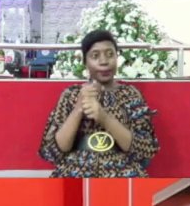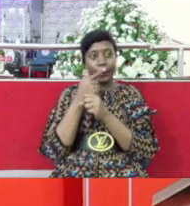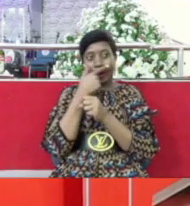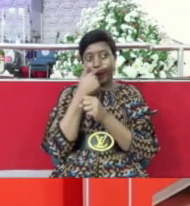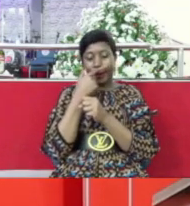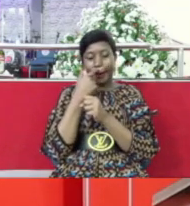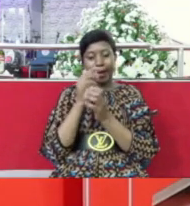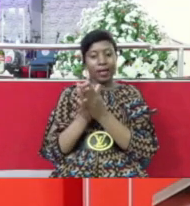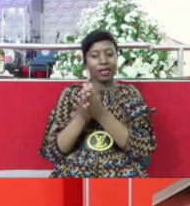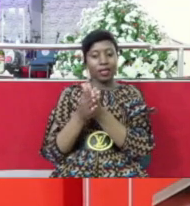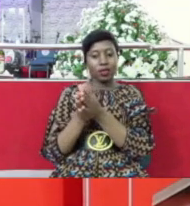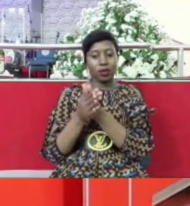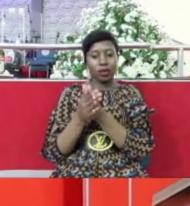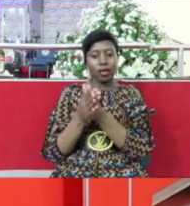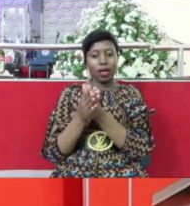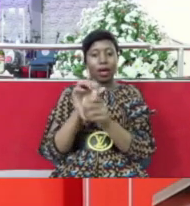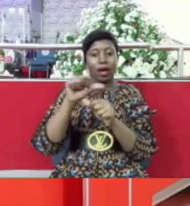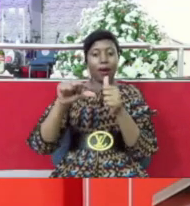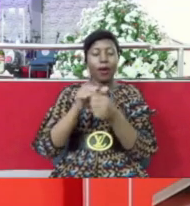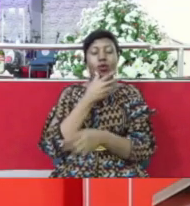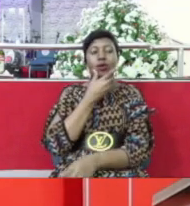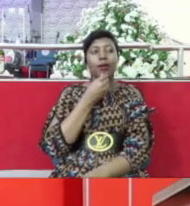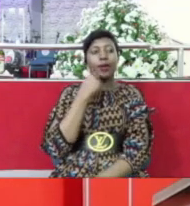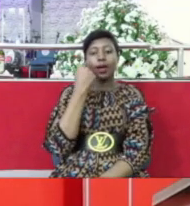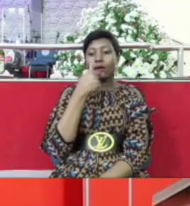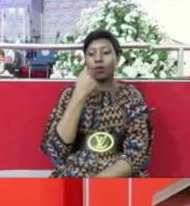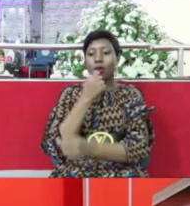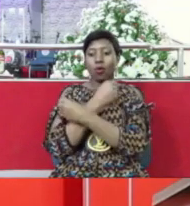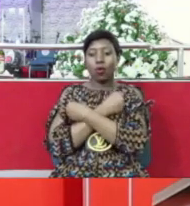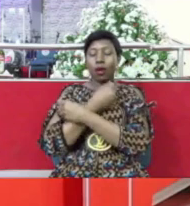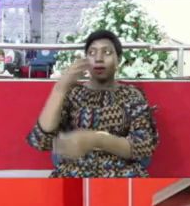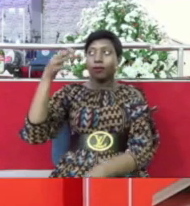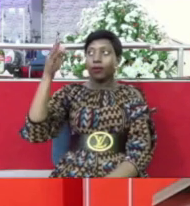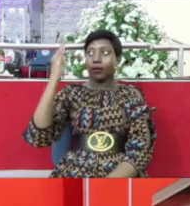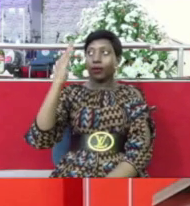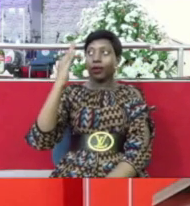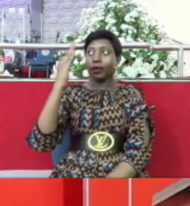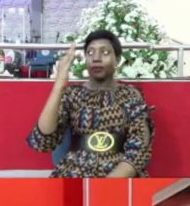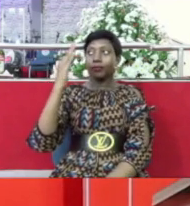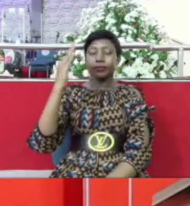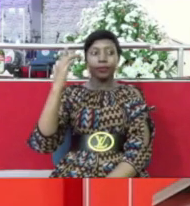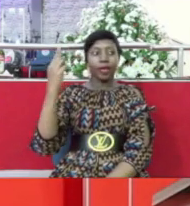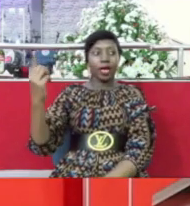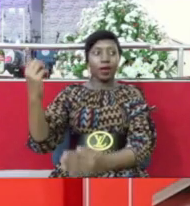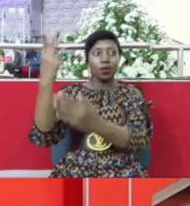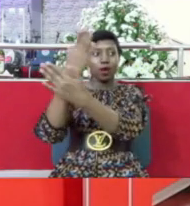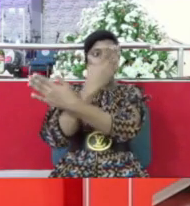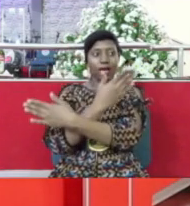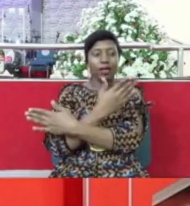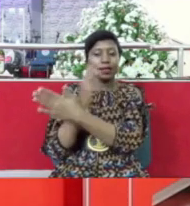mzee who loved God. Kuna mzee huyu ambaye alikuwa amempenda Mungu. And one night the Mau Mau came for his